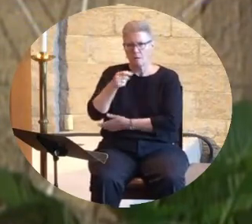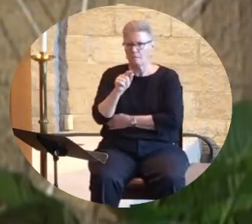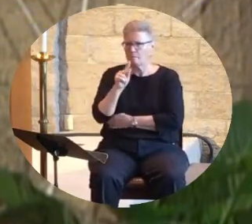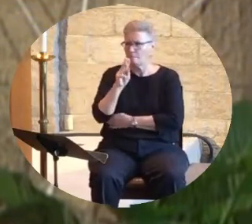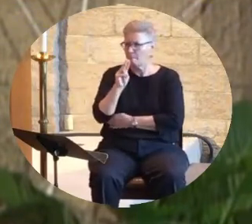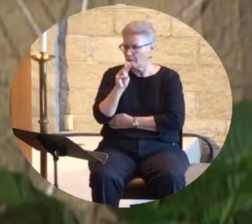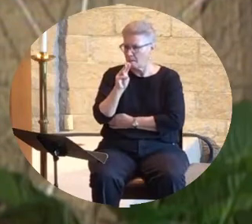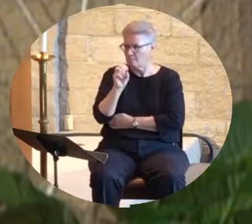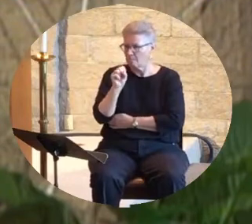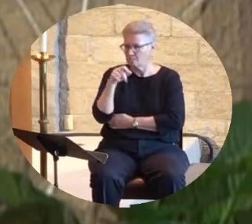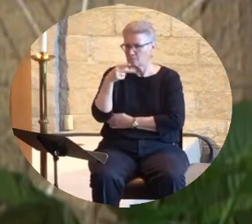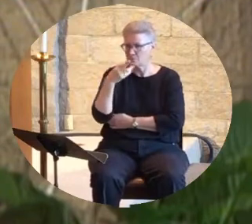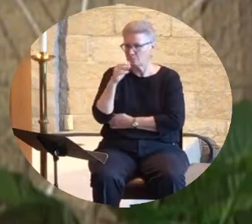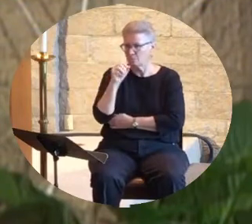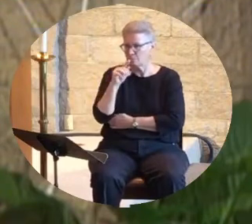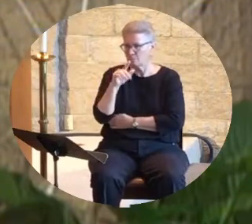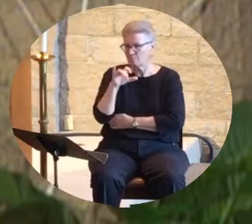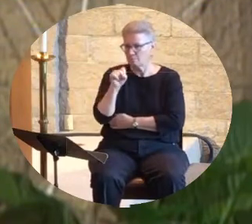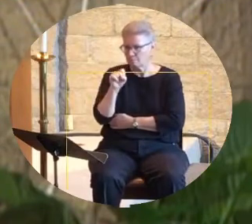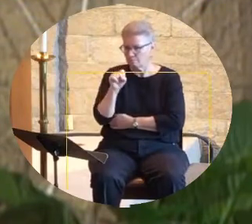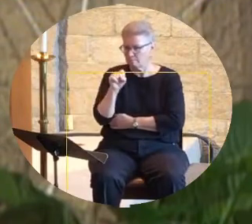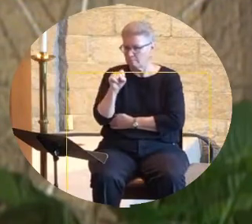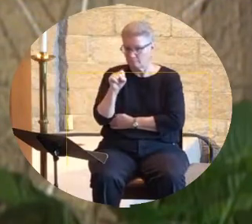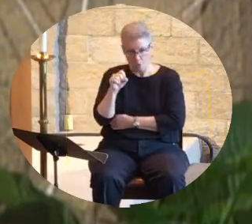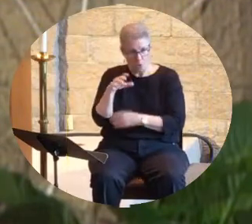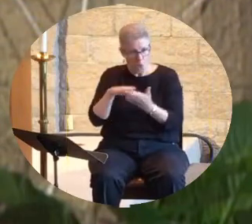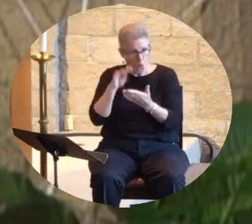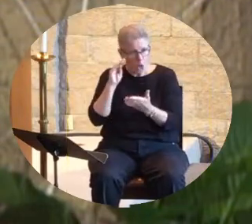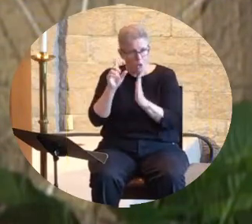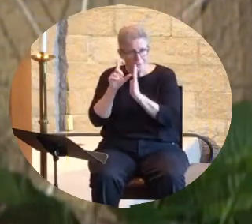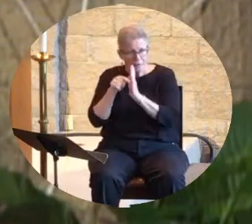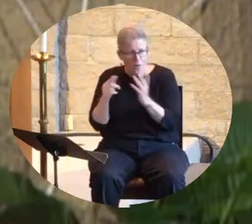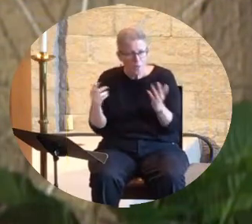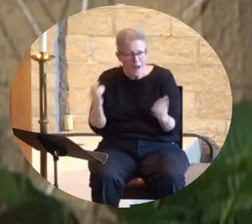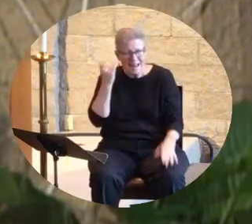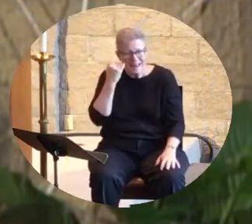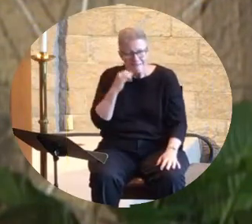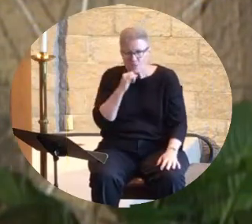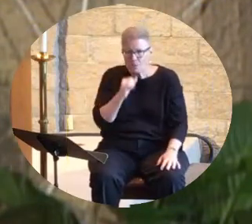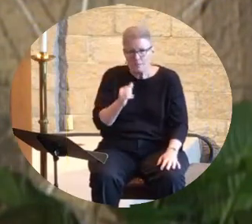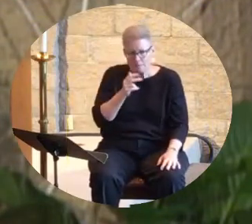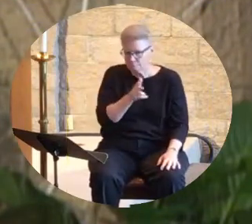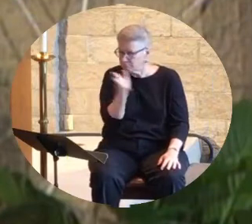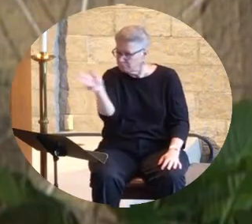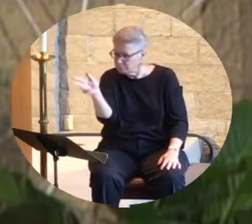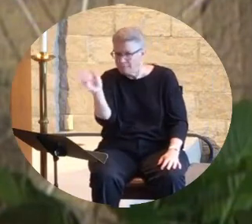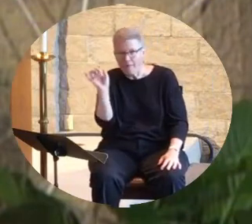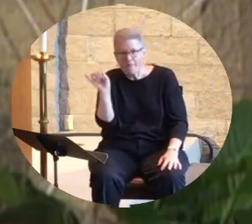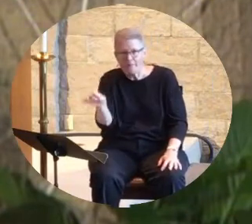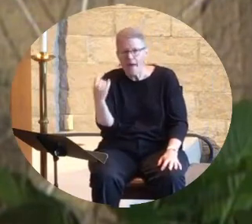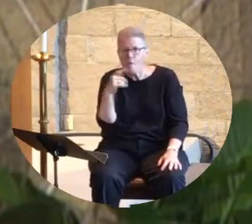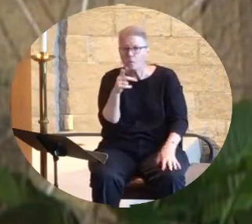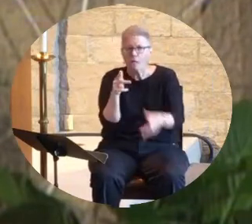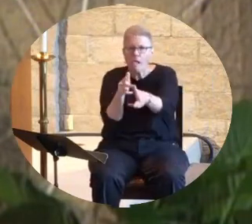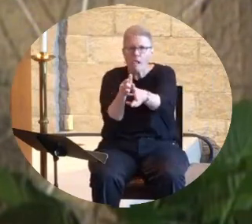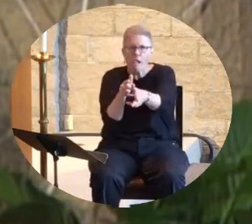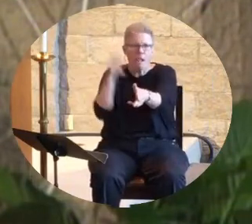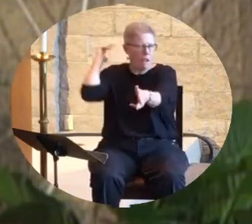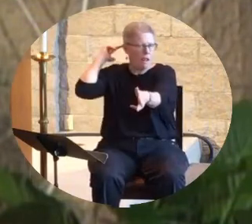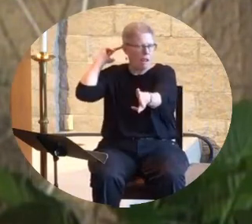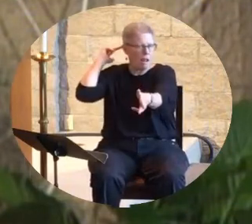we learned later, and what Eddie learned and showed me, was if we had not taken that exit, we would have been backed up for hours on